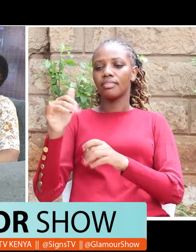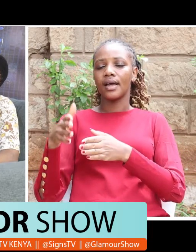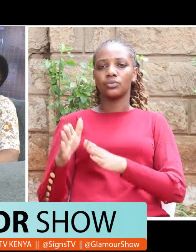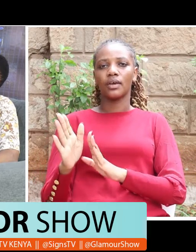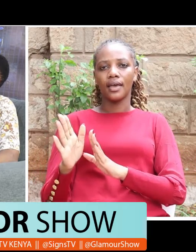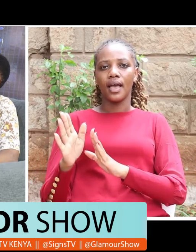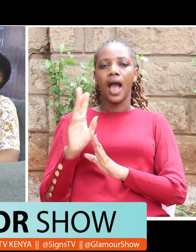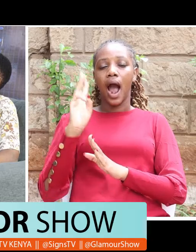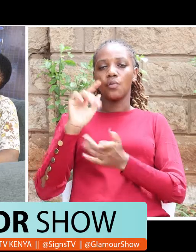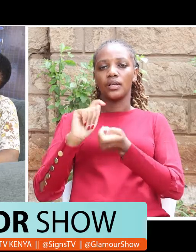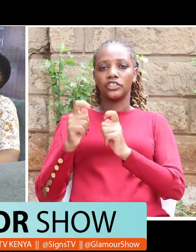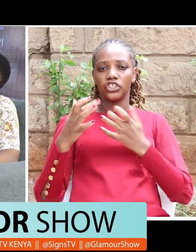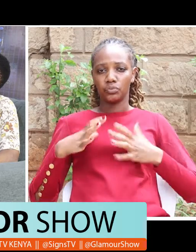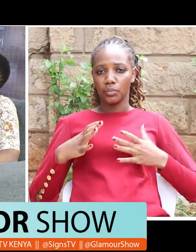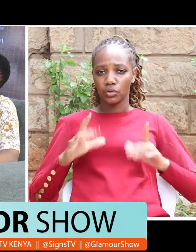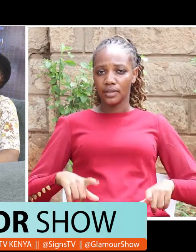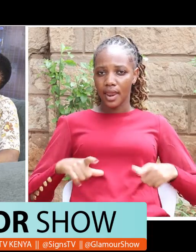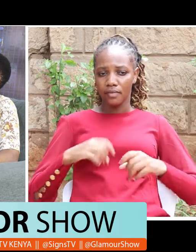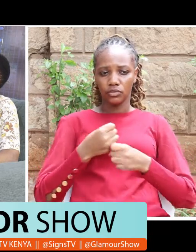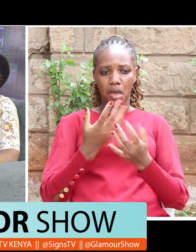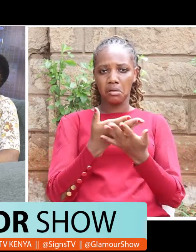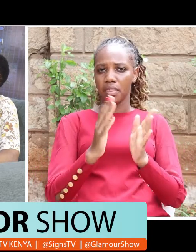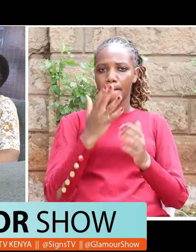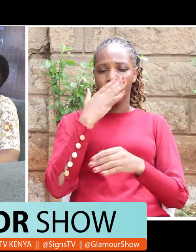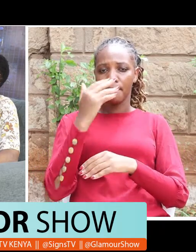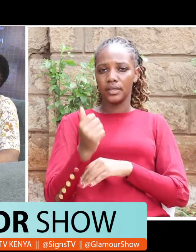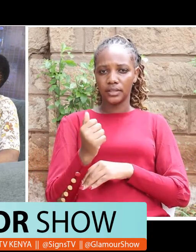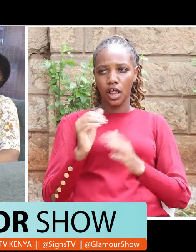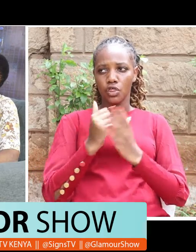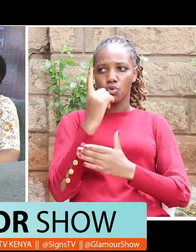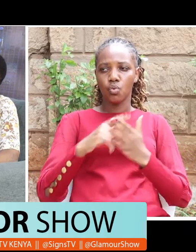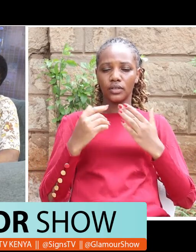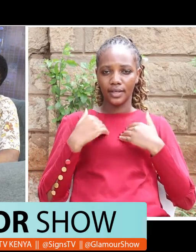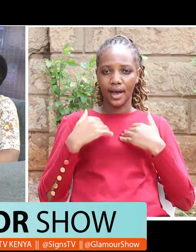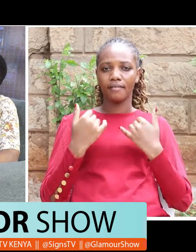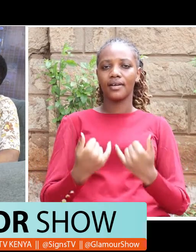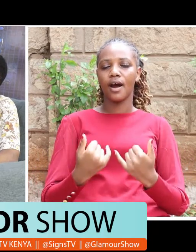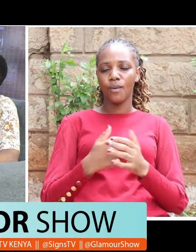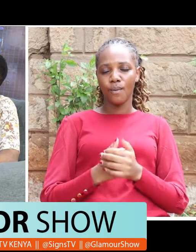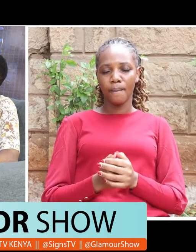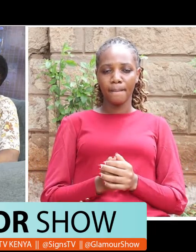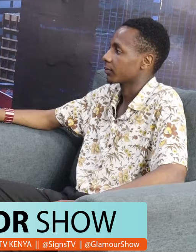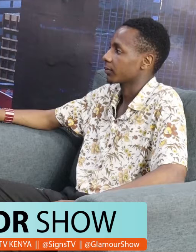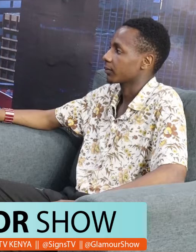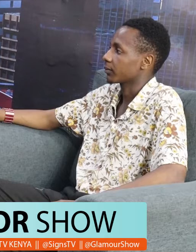So in that way, I'll change people's life to make them better through what I have as a talent.